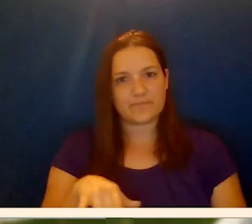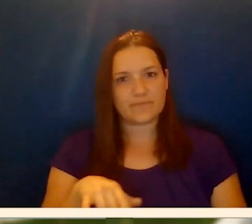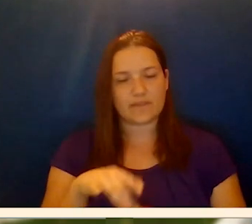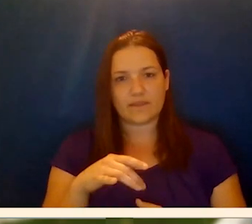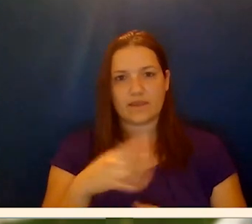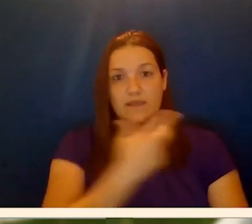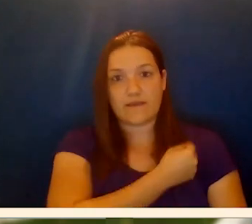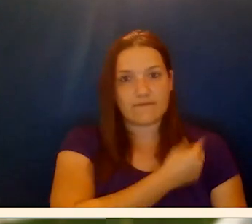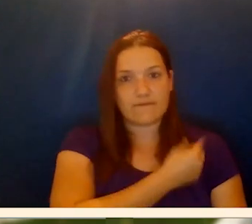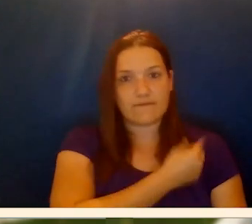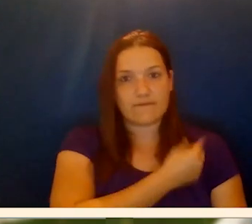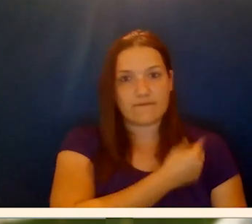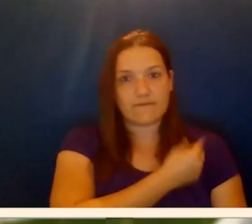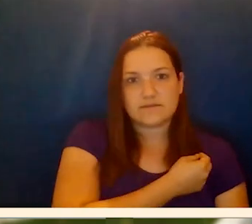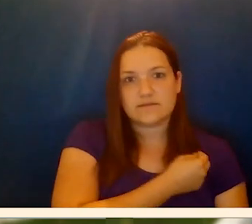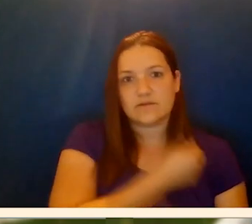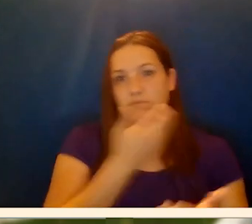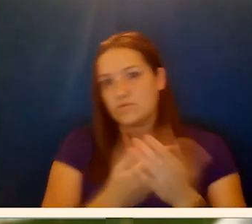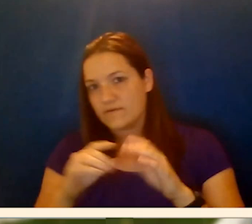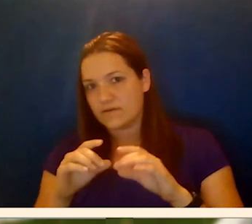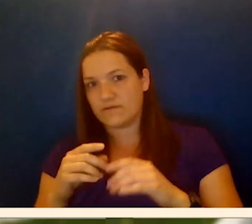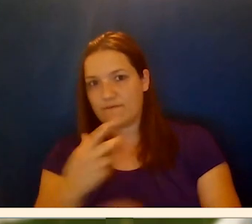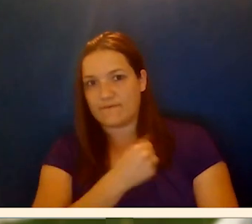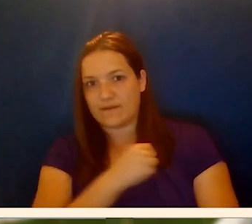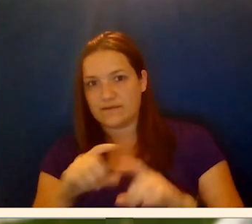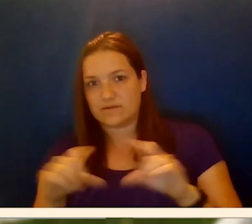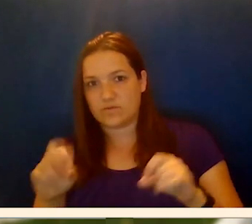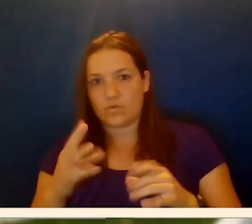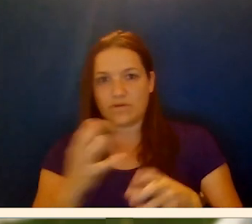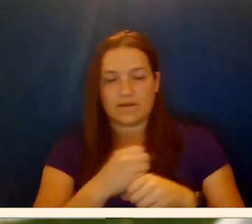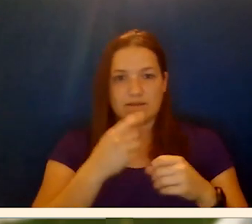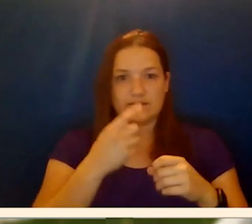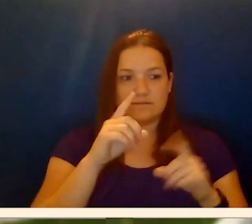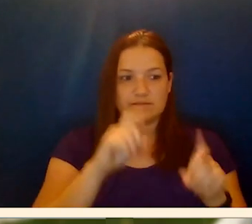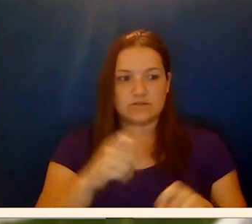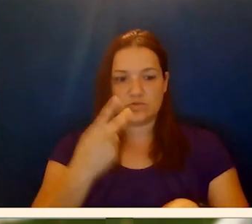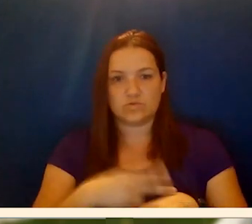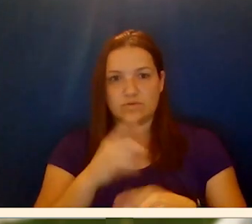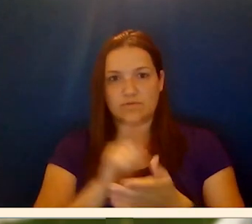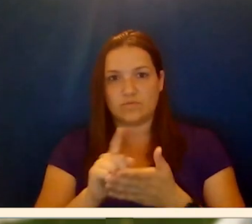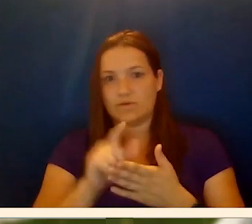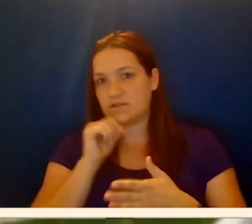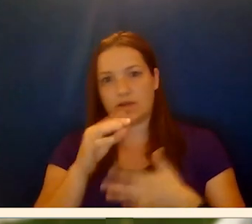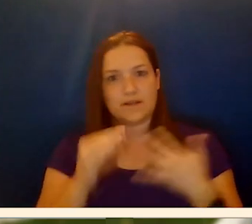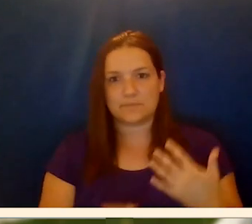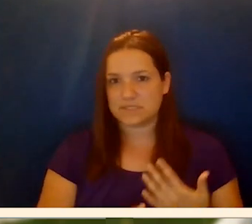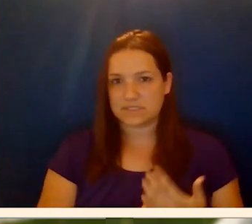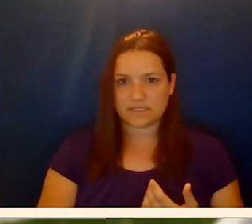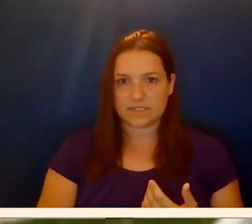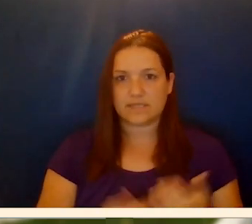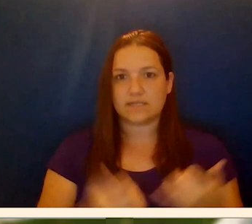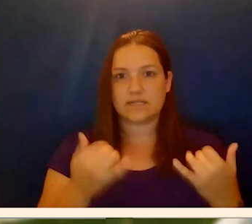vaccination or get tested twice weekly. That's not an option anymore. Now it's you must be vaccinated if